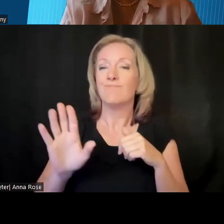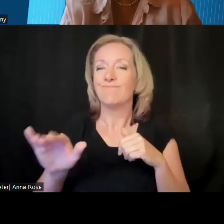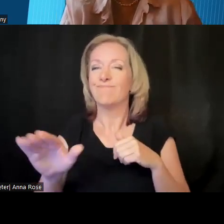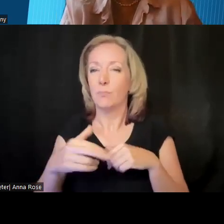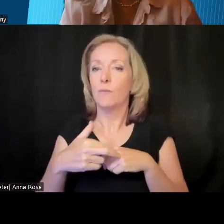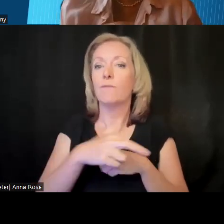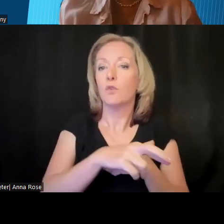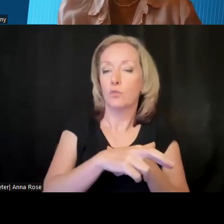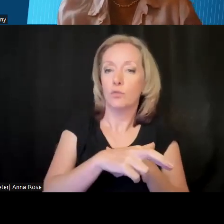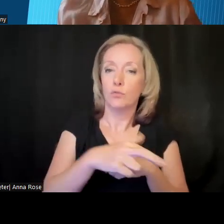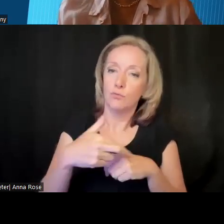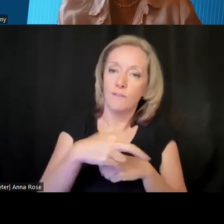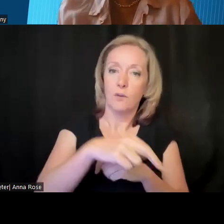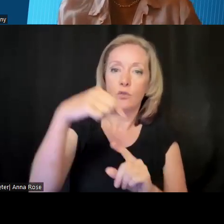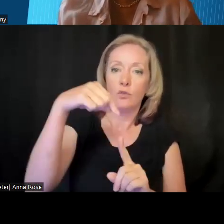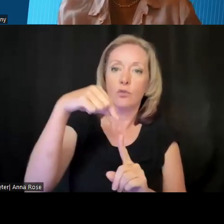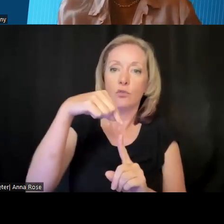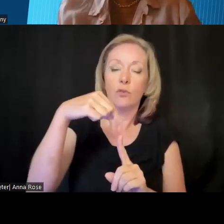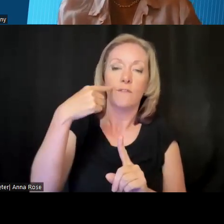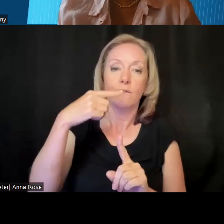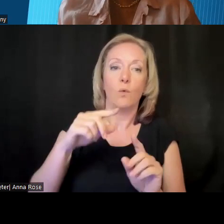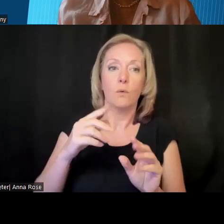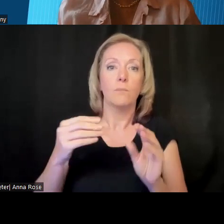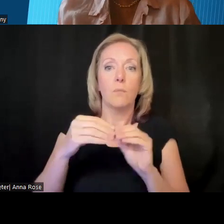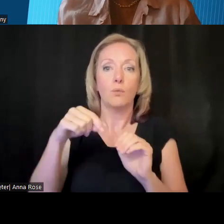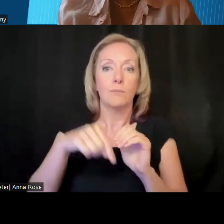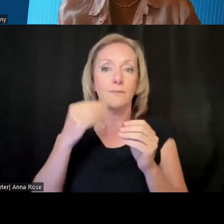is get in so that we get some clear information.